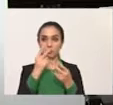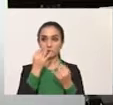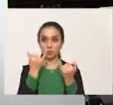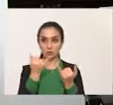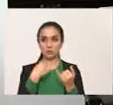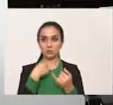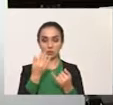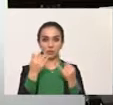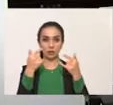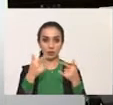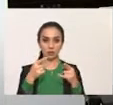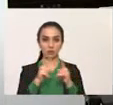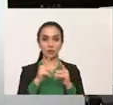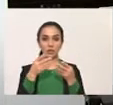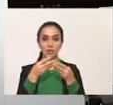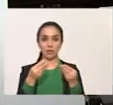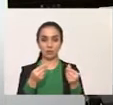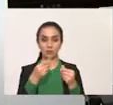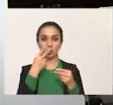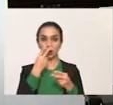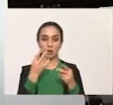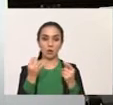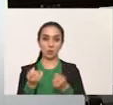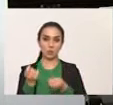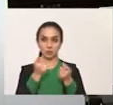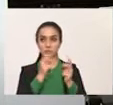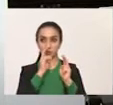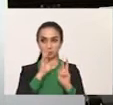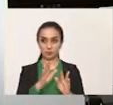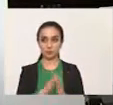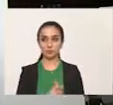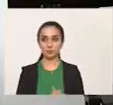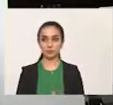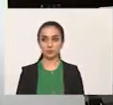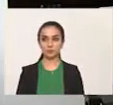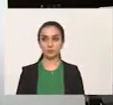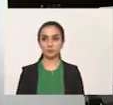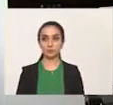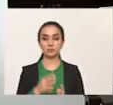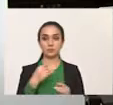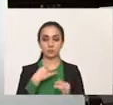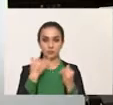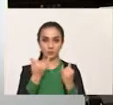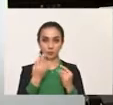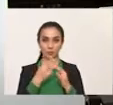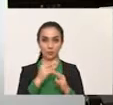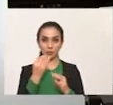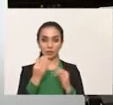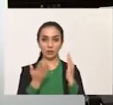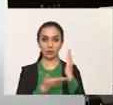bugun sizlarga tayyor ivitmani ko'rsatishga olib keldim. Demak, biz pichan